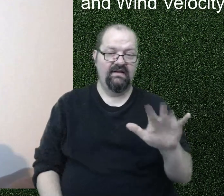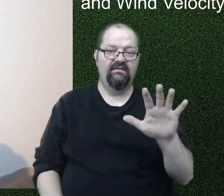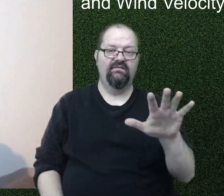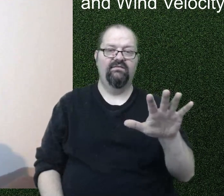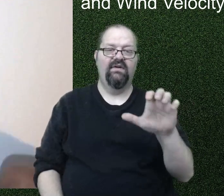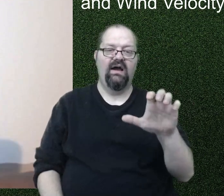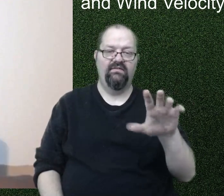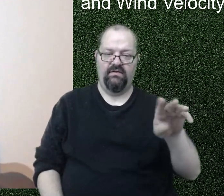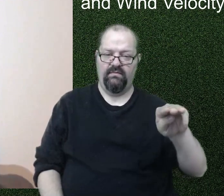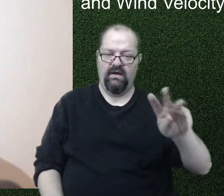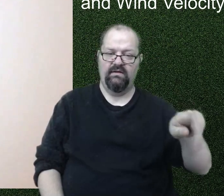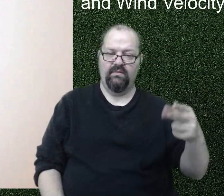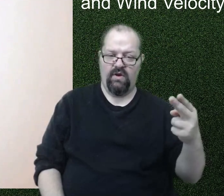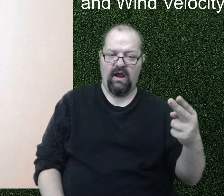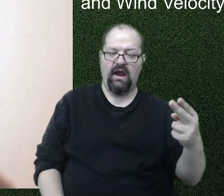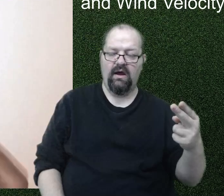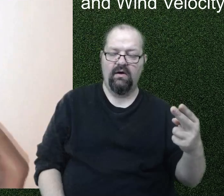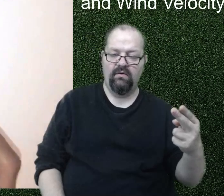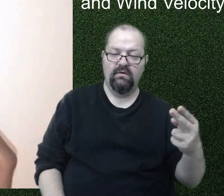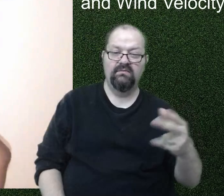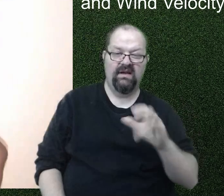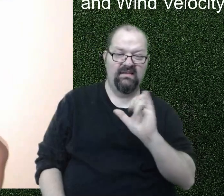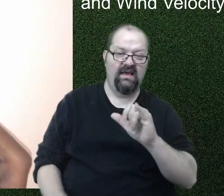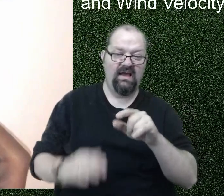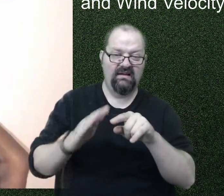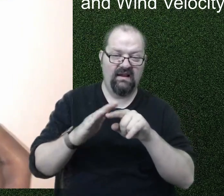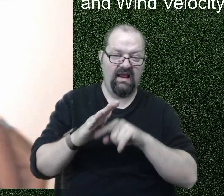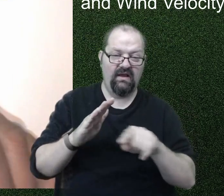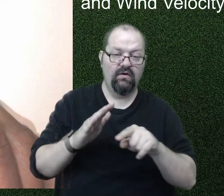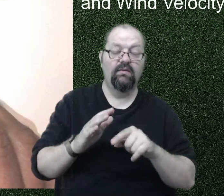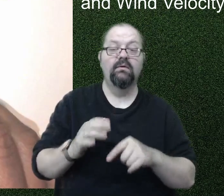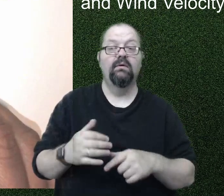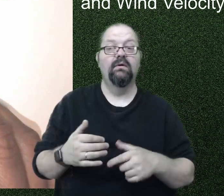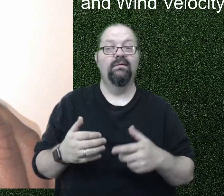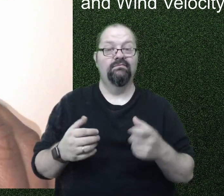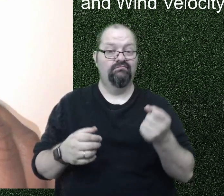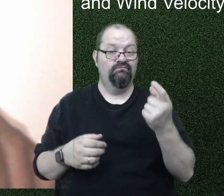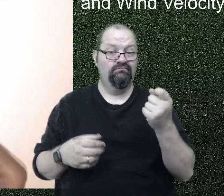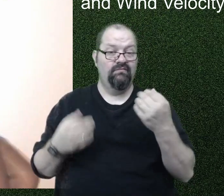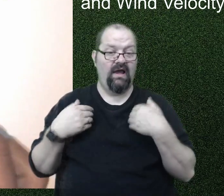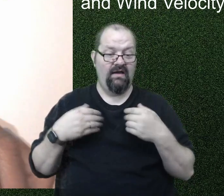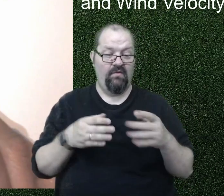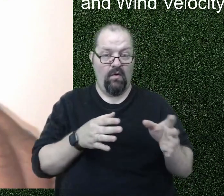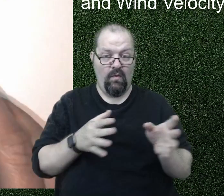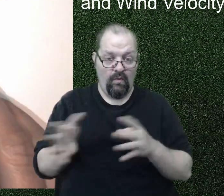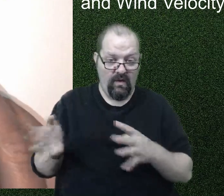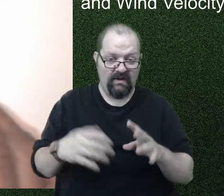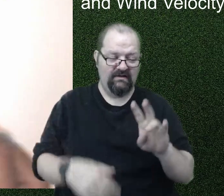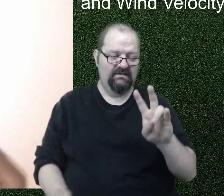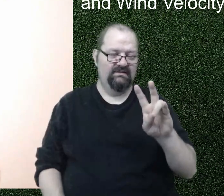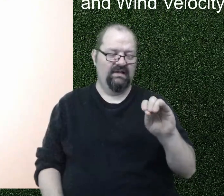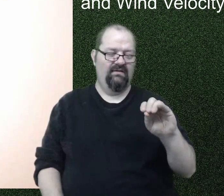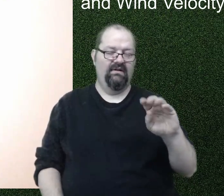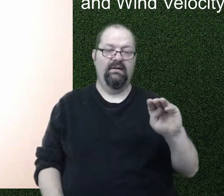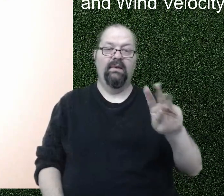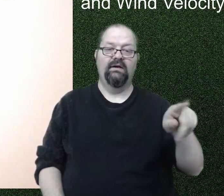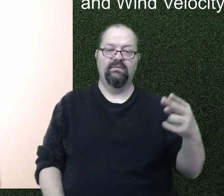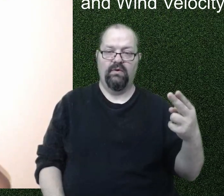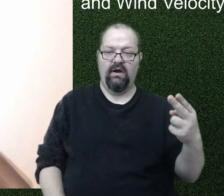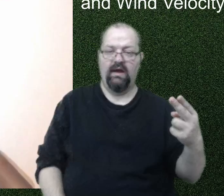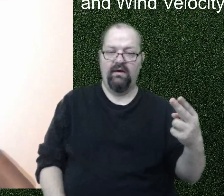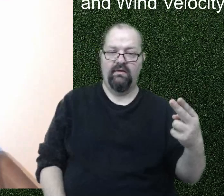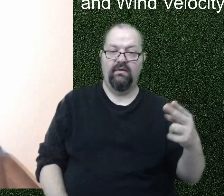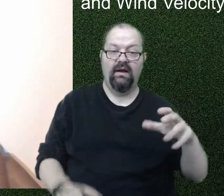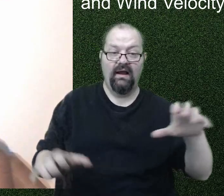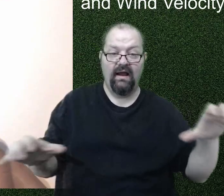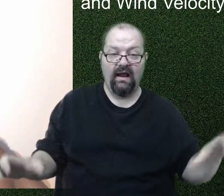that angle. Now we're also told that there is wind with a velocity of 70 miles per hour acting